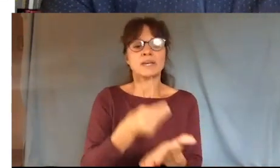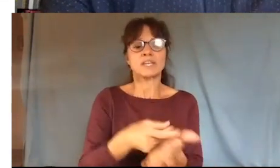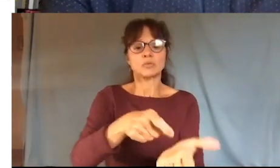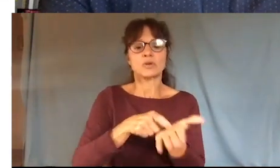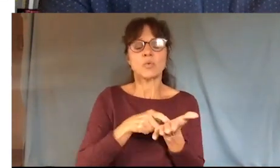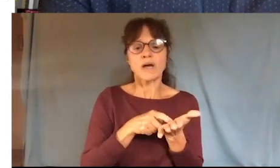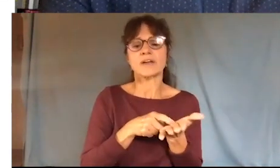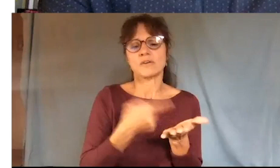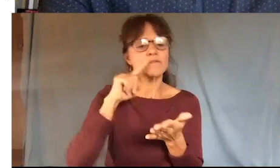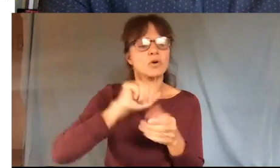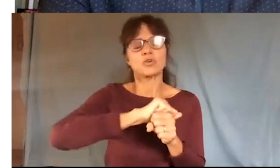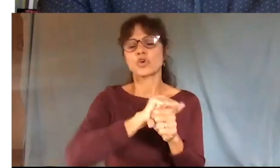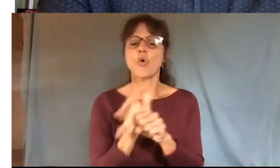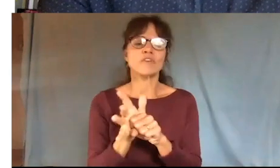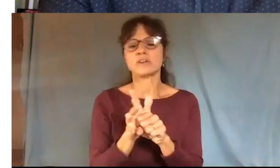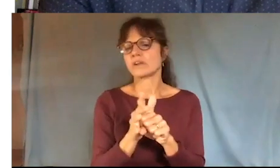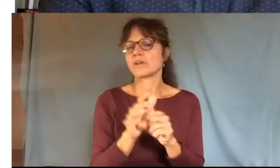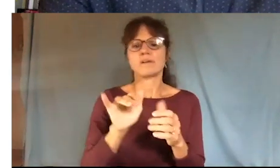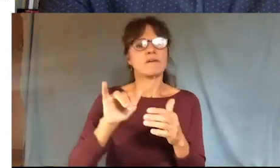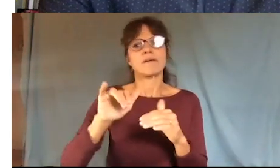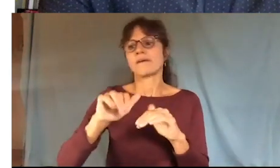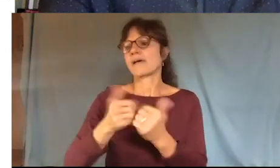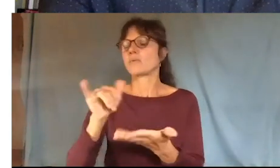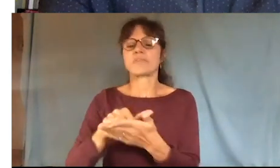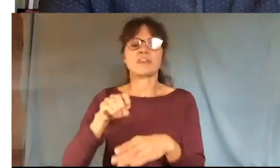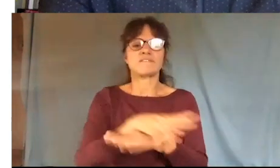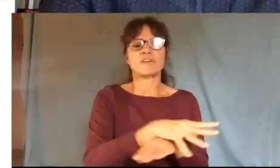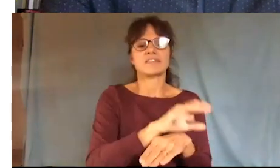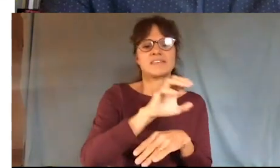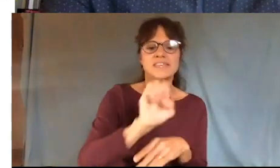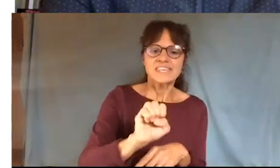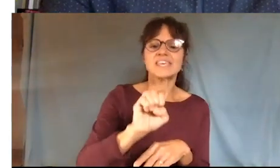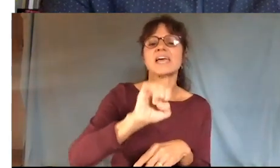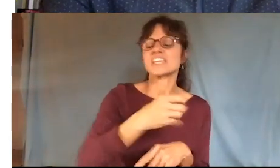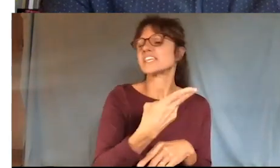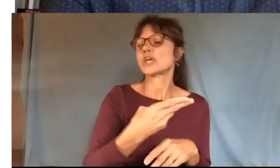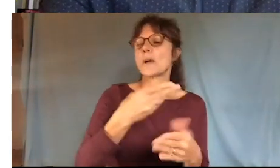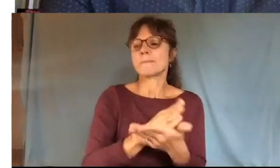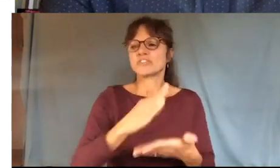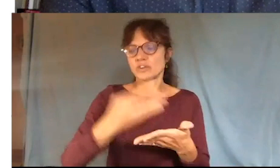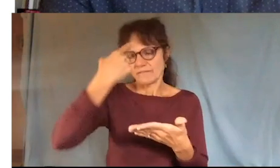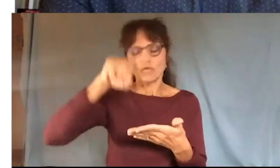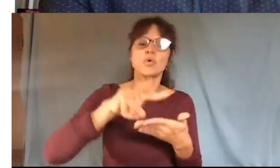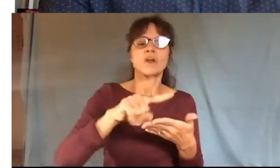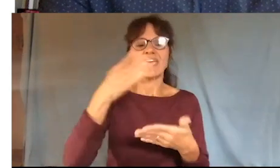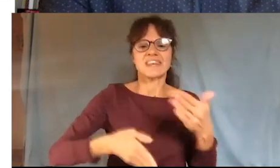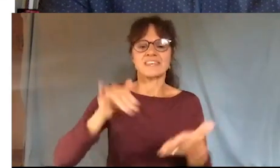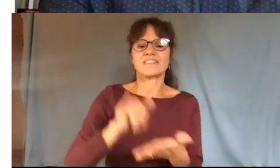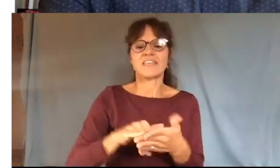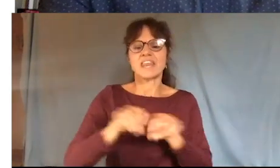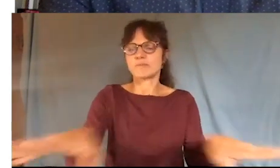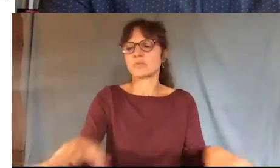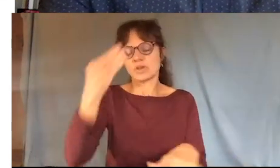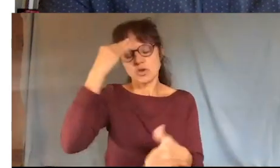required for COVID-19 and how will that affect the EHE budget for ending the HIV/AIDS epidemic. We already know that many AIDS